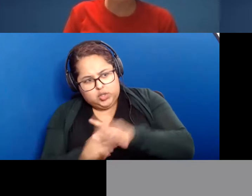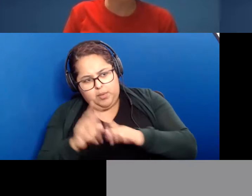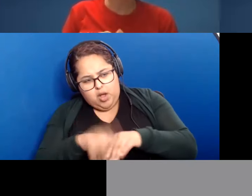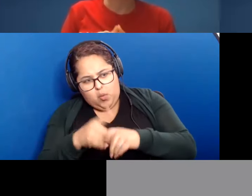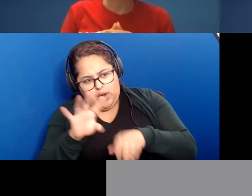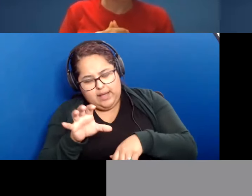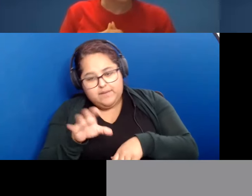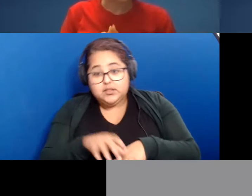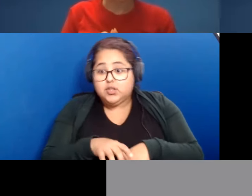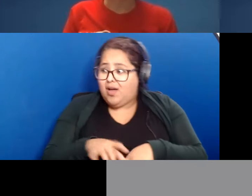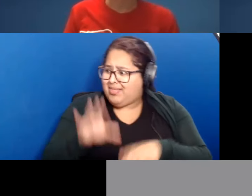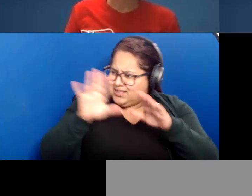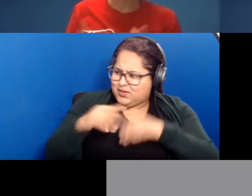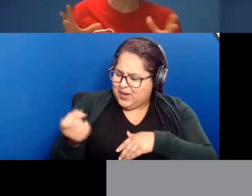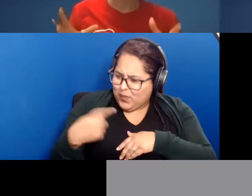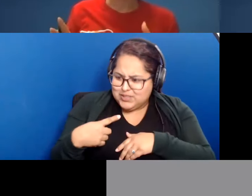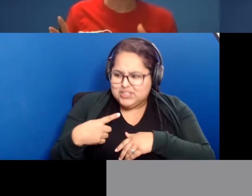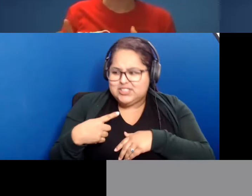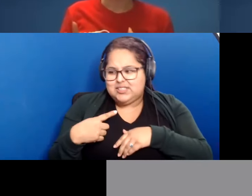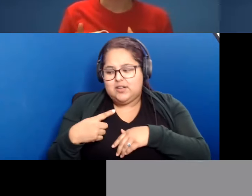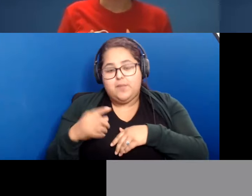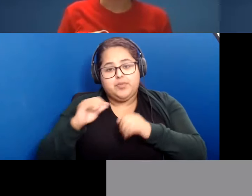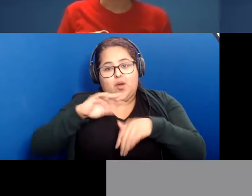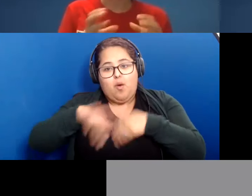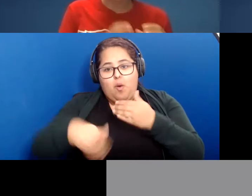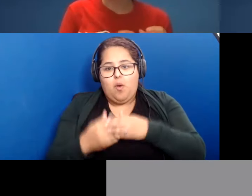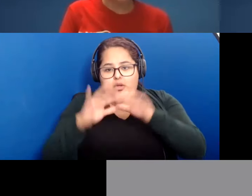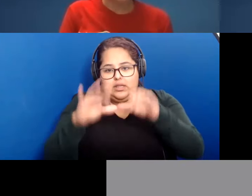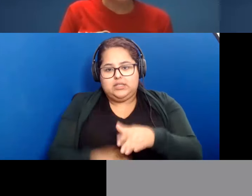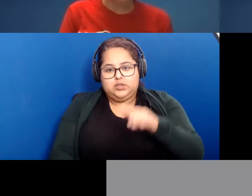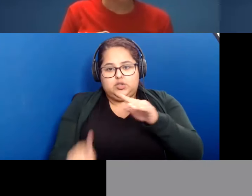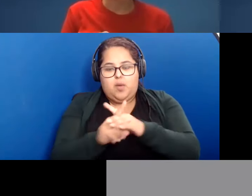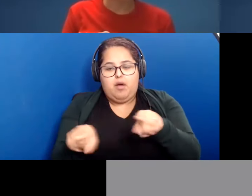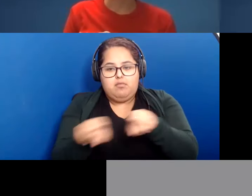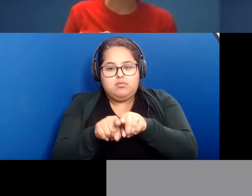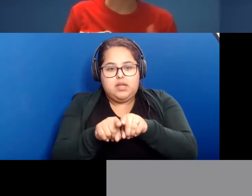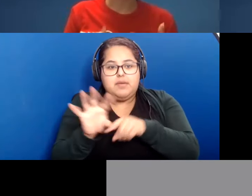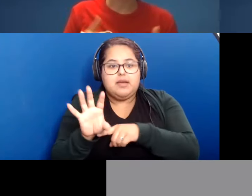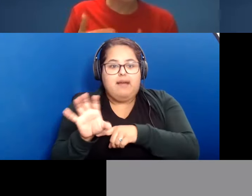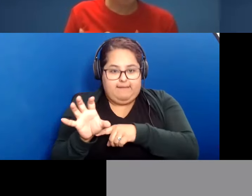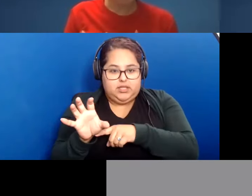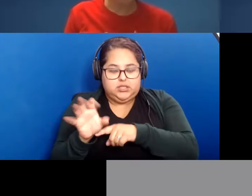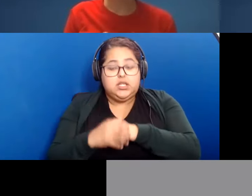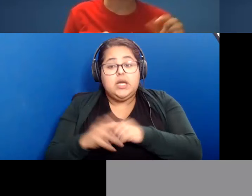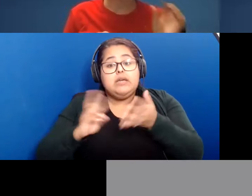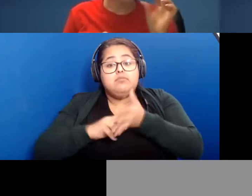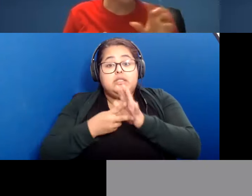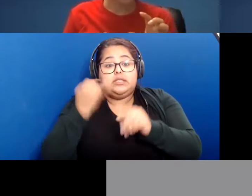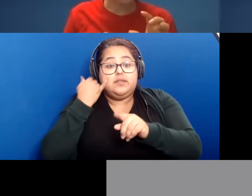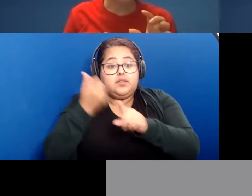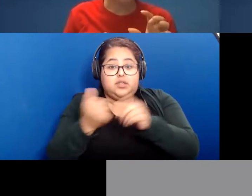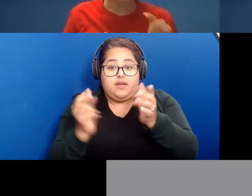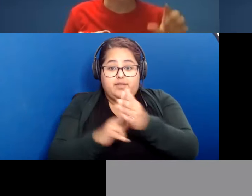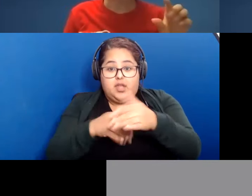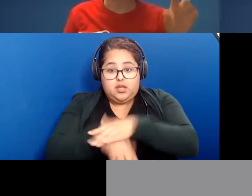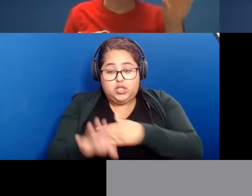separate login? Great question. All your classes will show up in the same Canvas. So if you log into your portal, click on